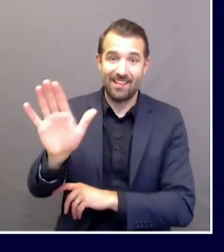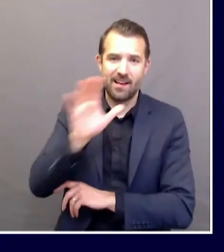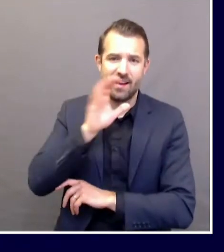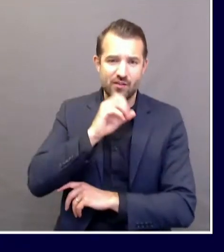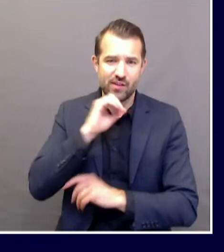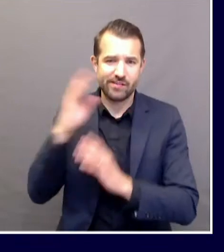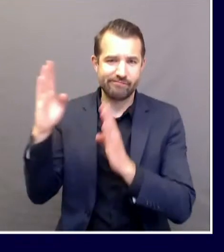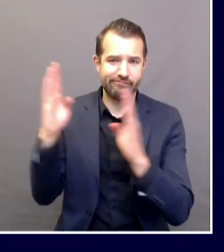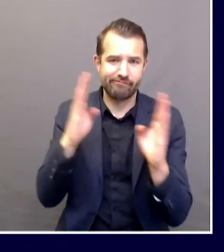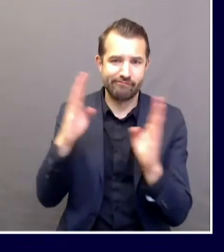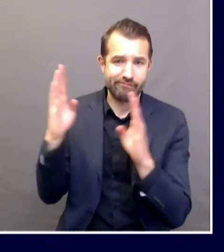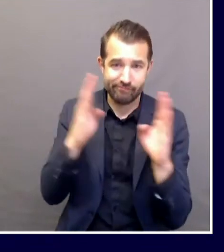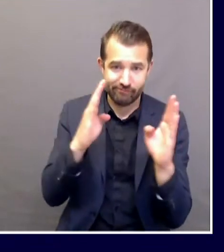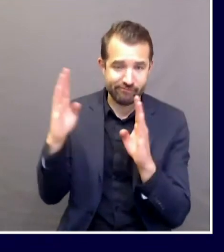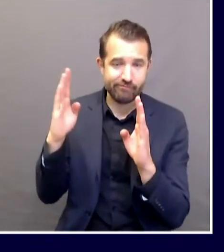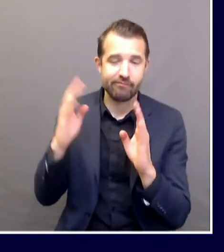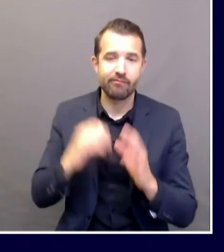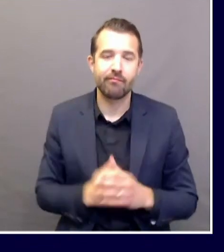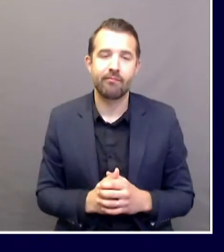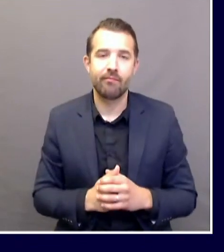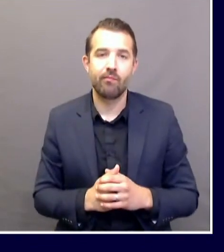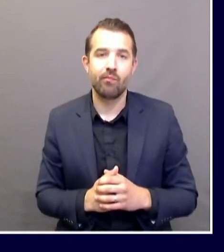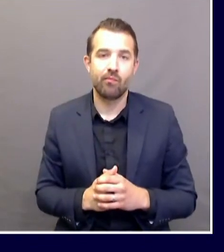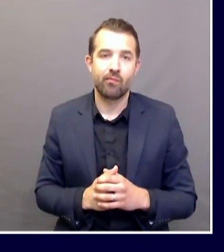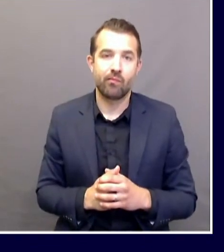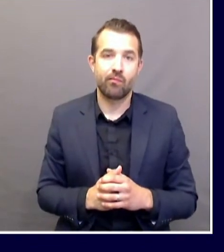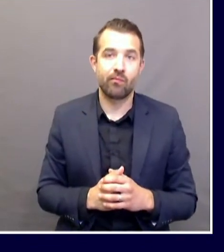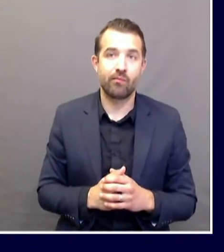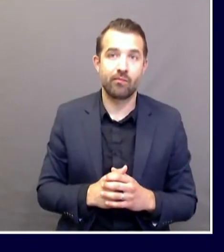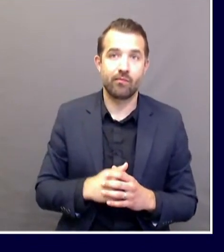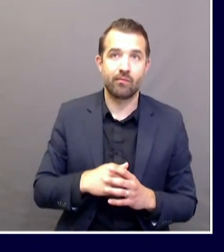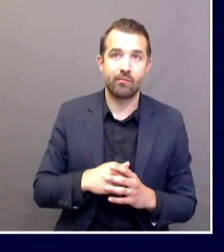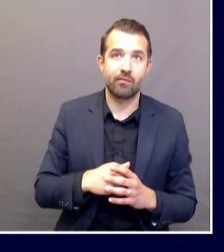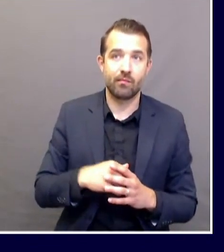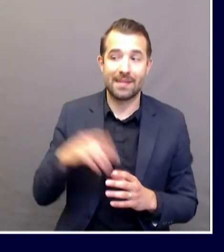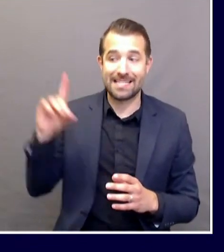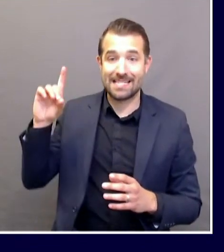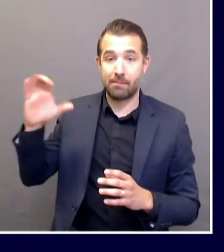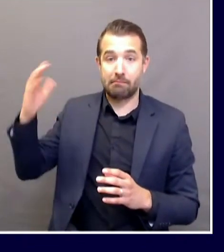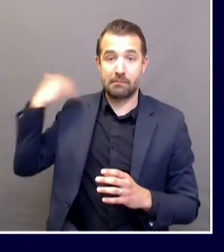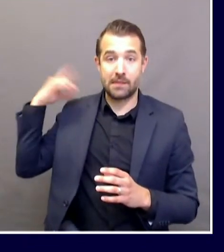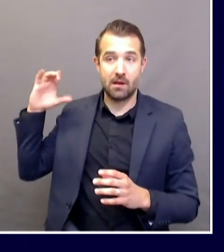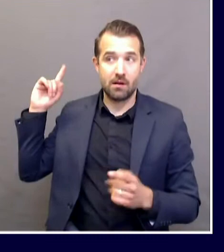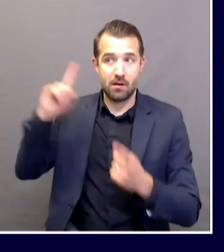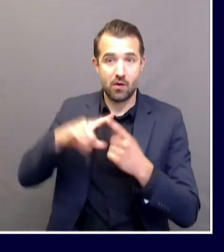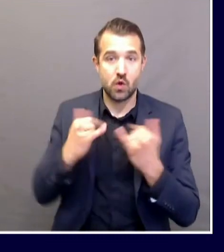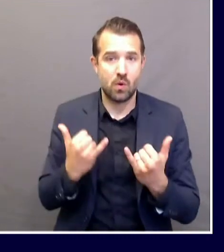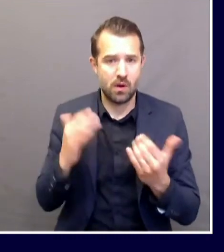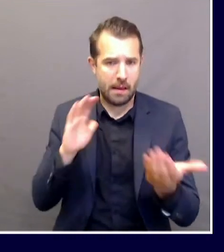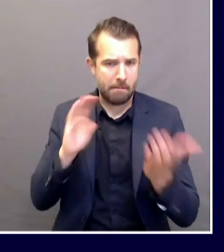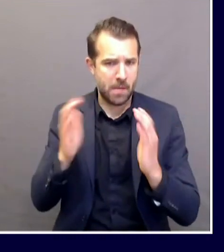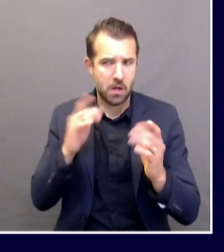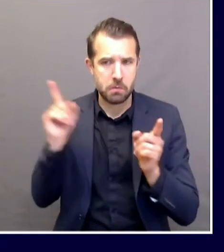being hospitalized compared to December, they've still relatively been low populations of them